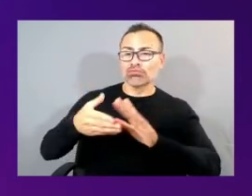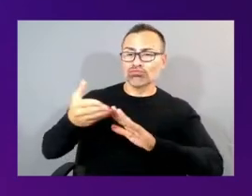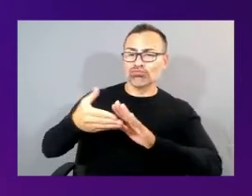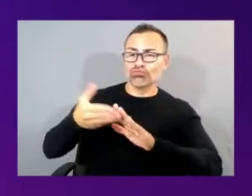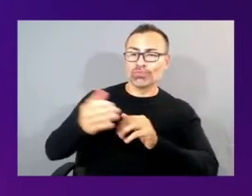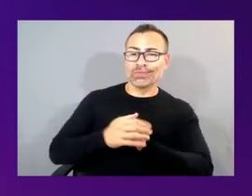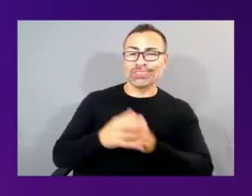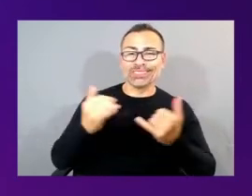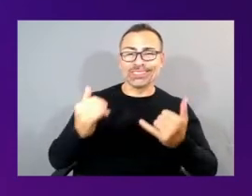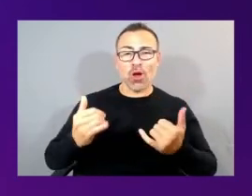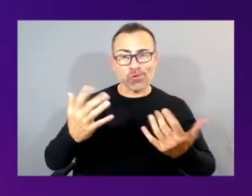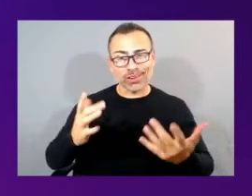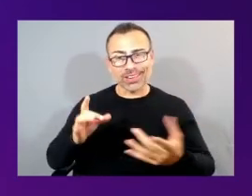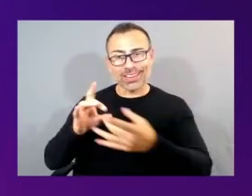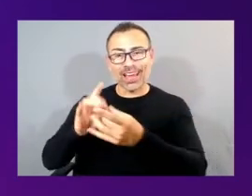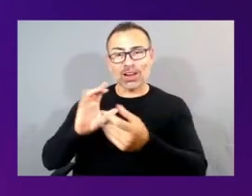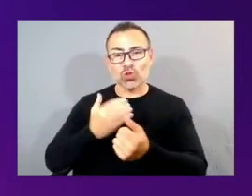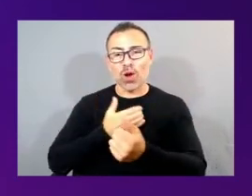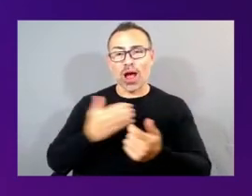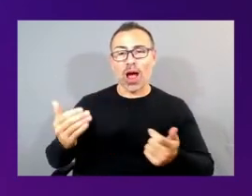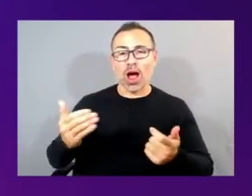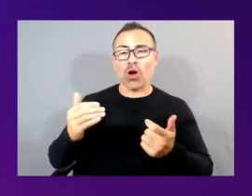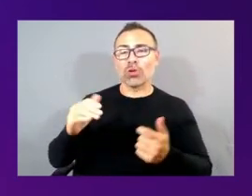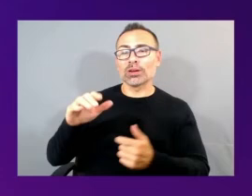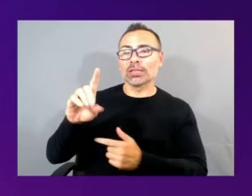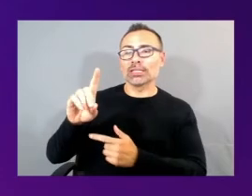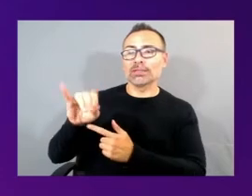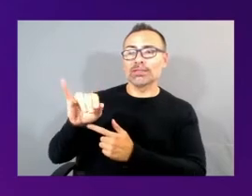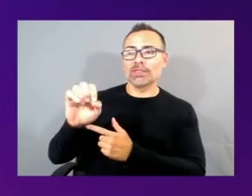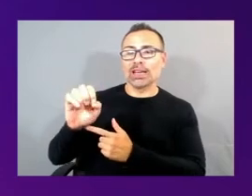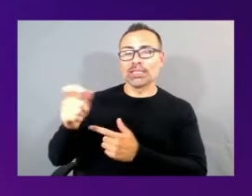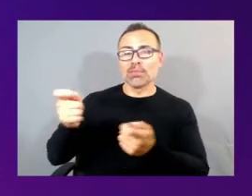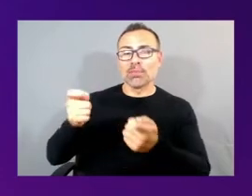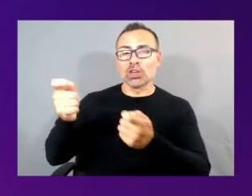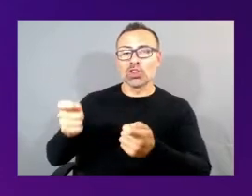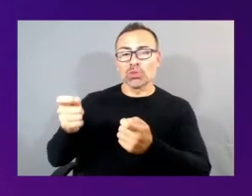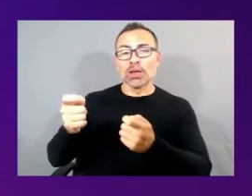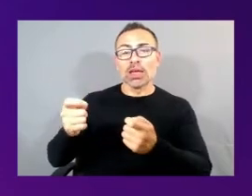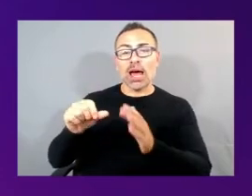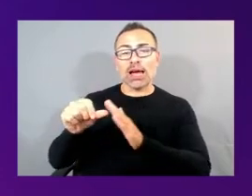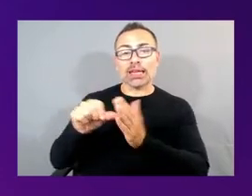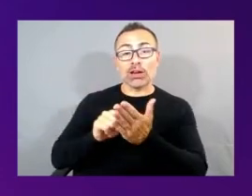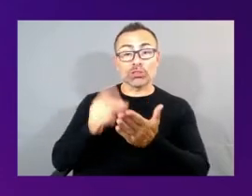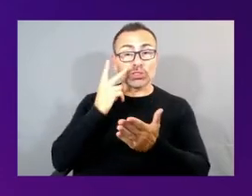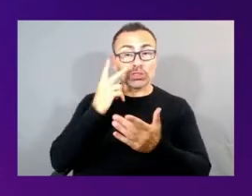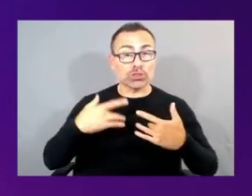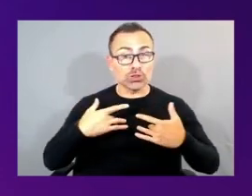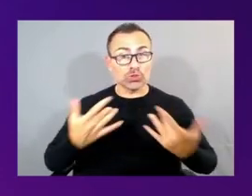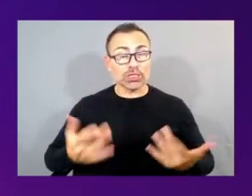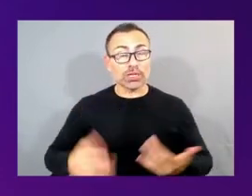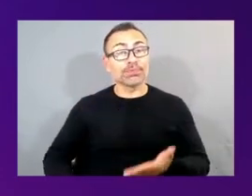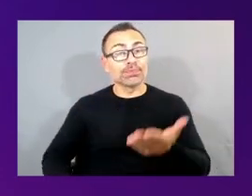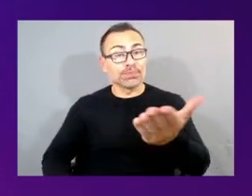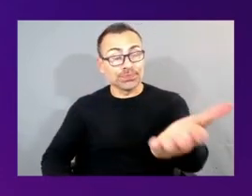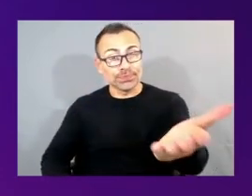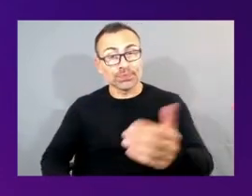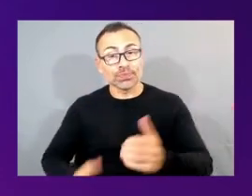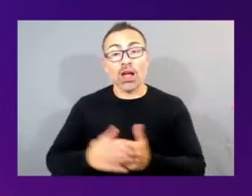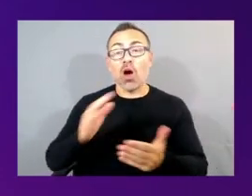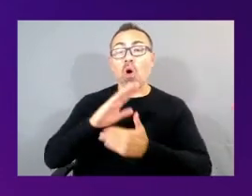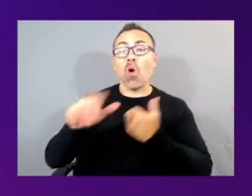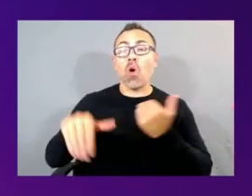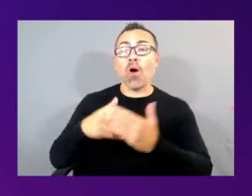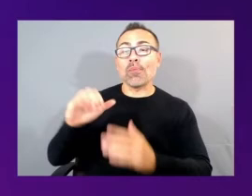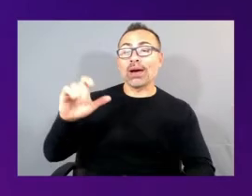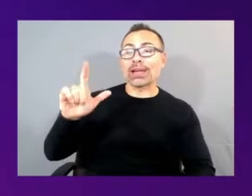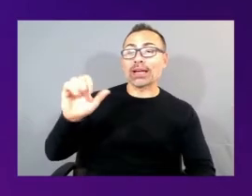device management cloud to see what it's doing there. So this is where all of my CloudRail enabled devices will be listed. As